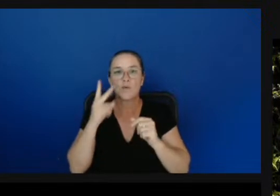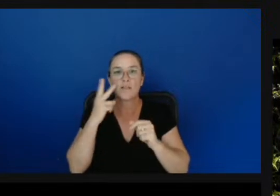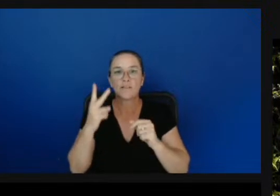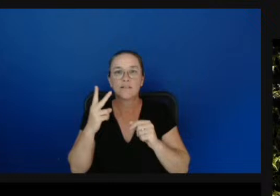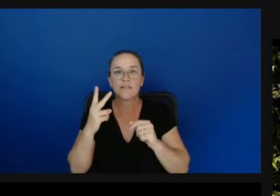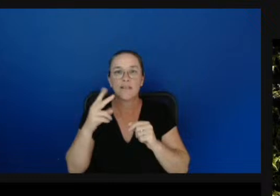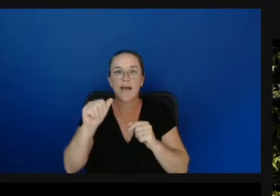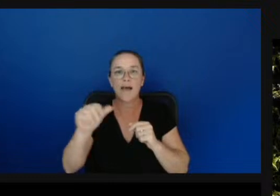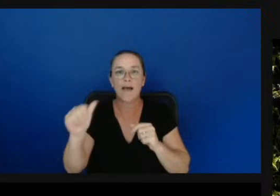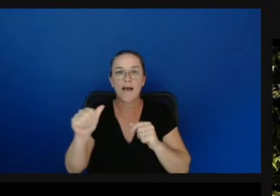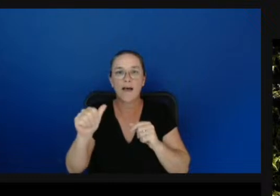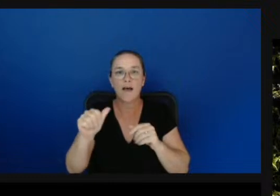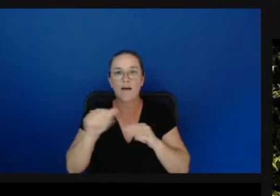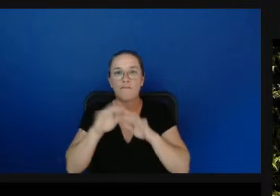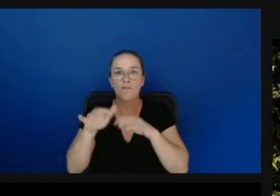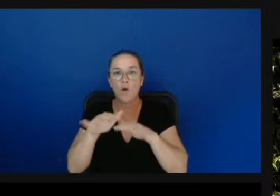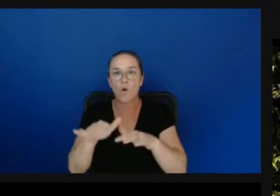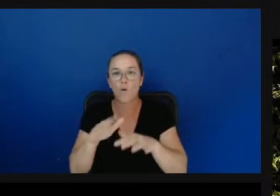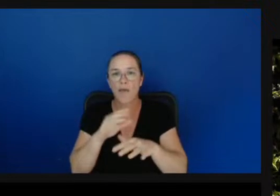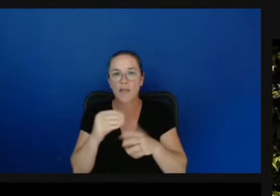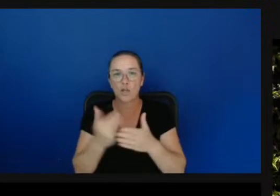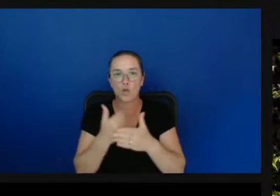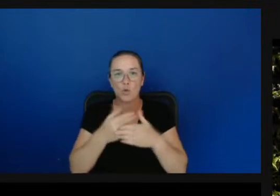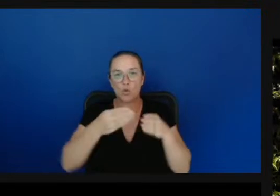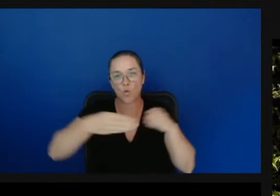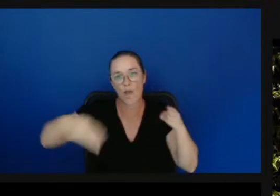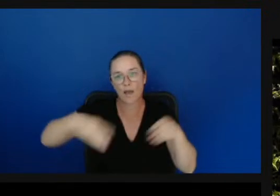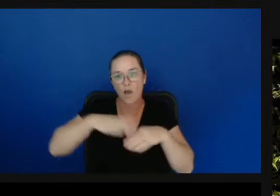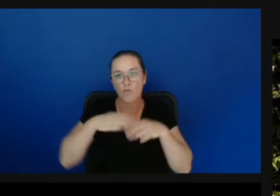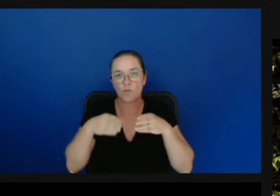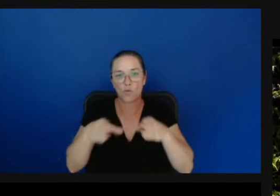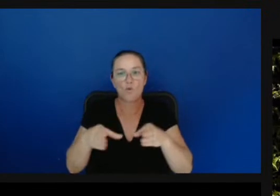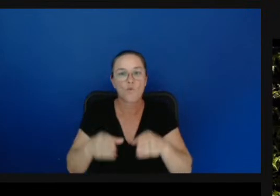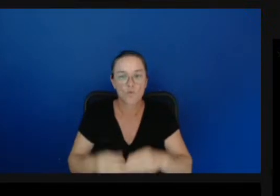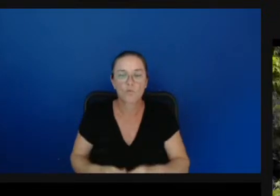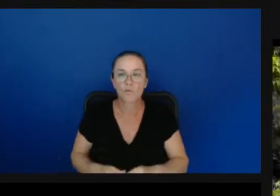there in the background and lots of new cracking across that road right there.